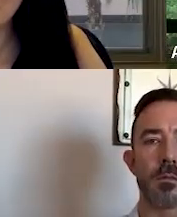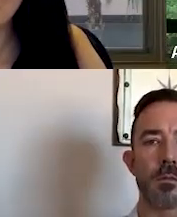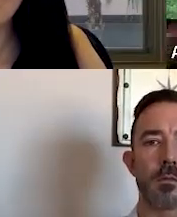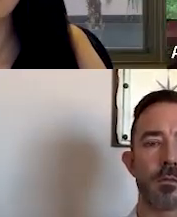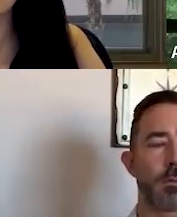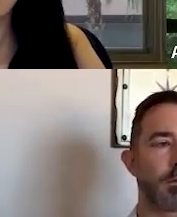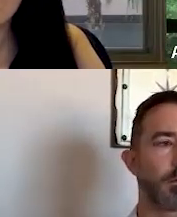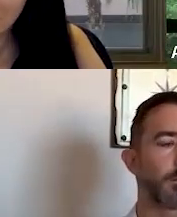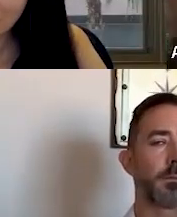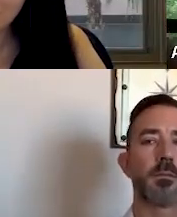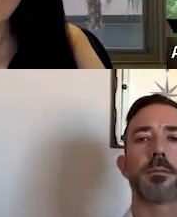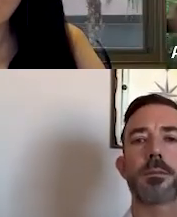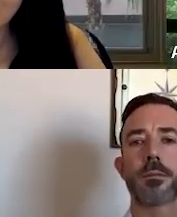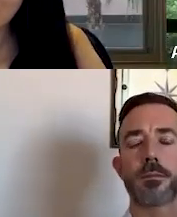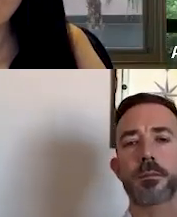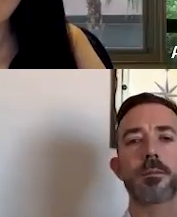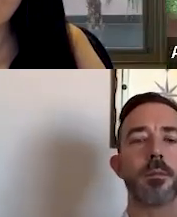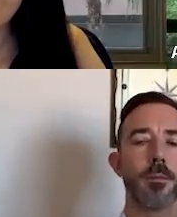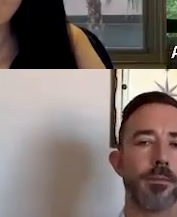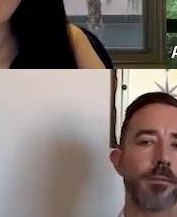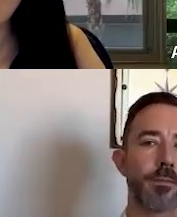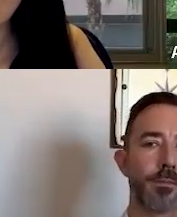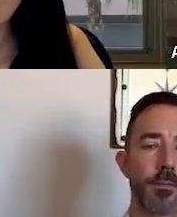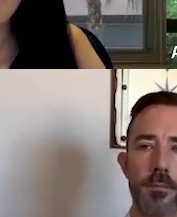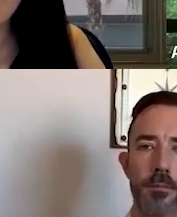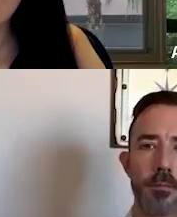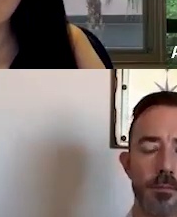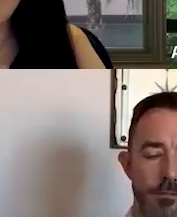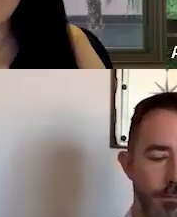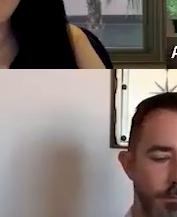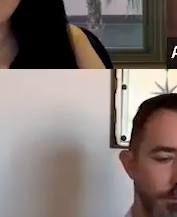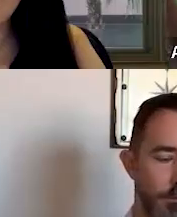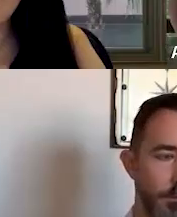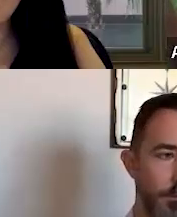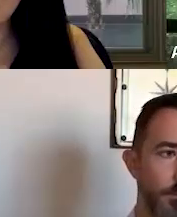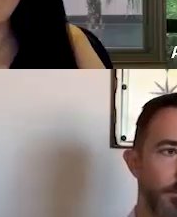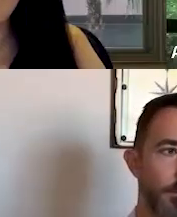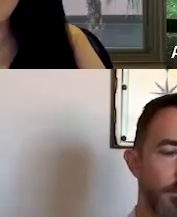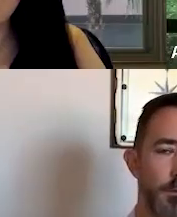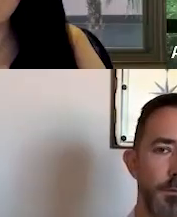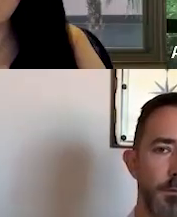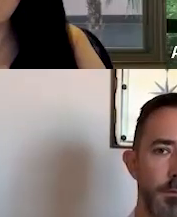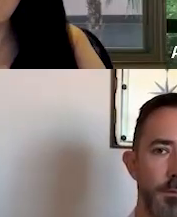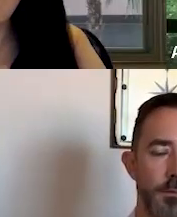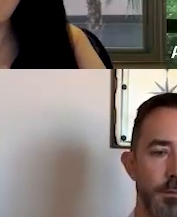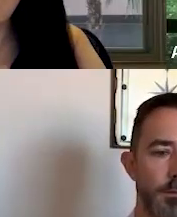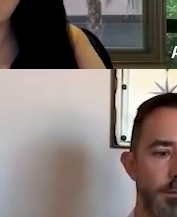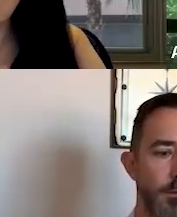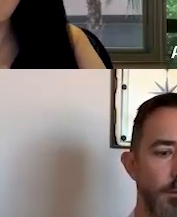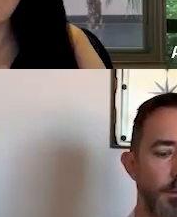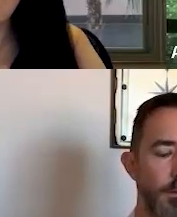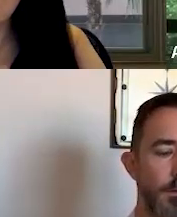doesn't work. And why it doesn't work can be debated and talked about, and we all have probably our own thoughts and opinions on that,